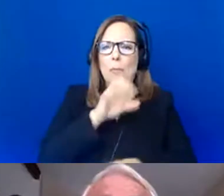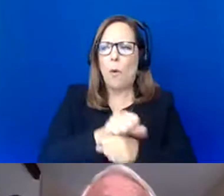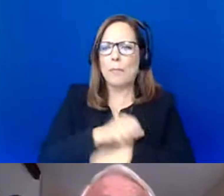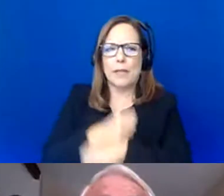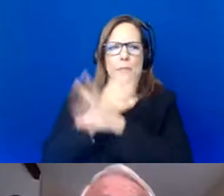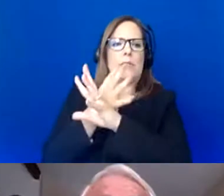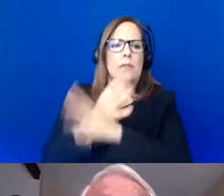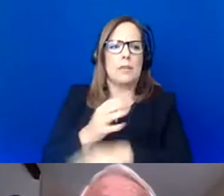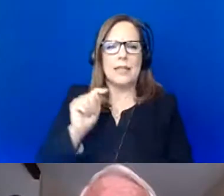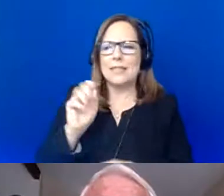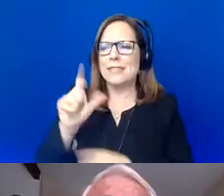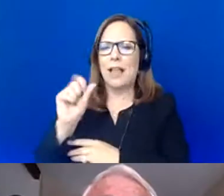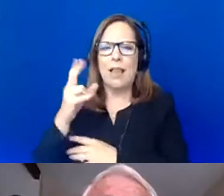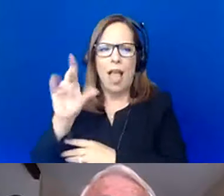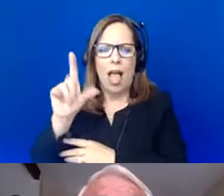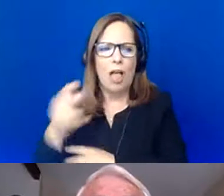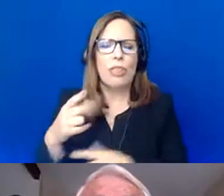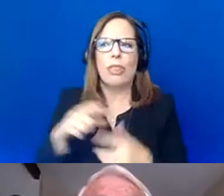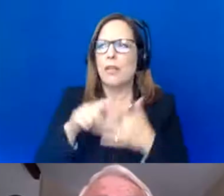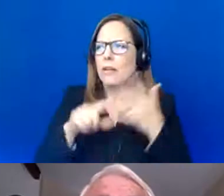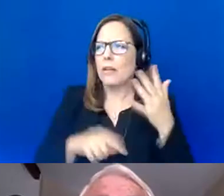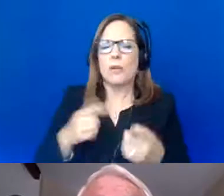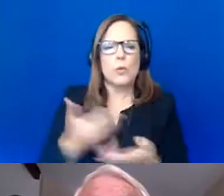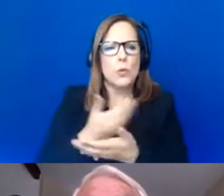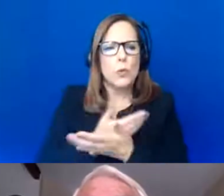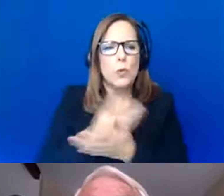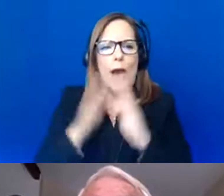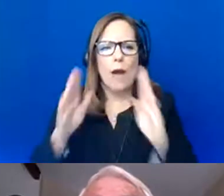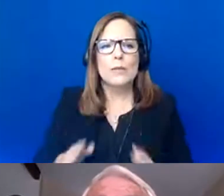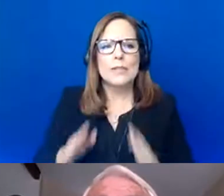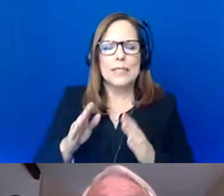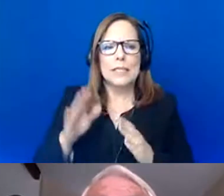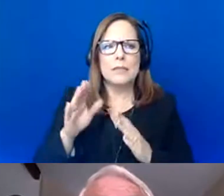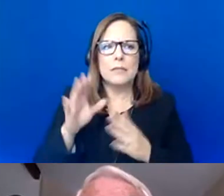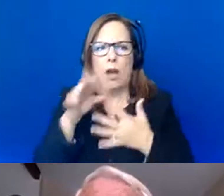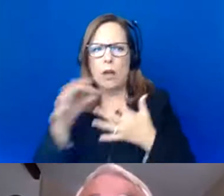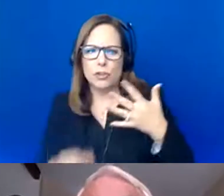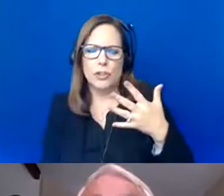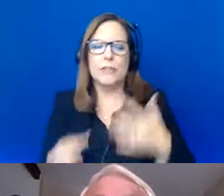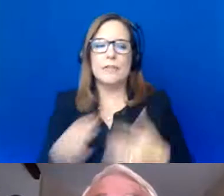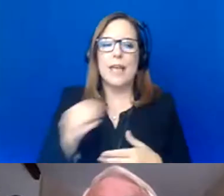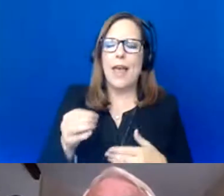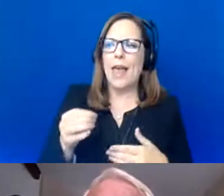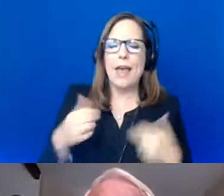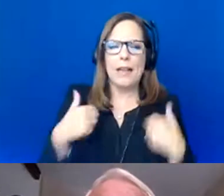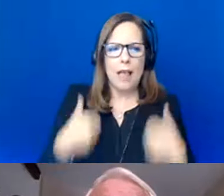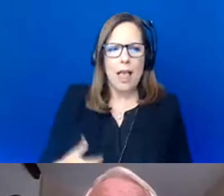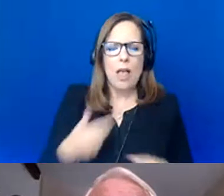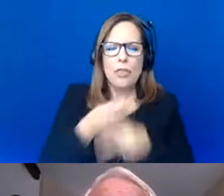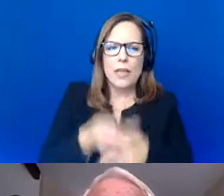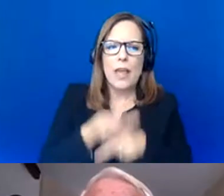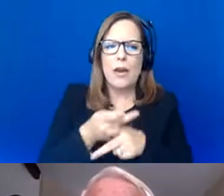delivery, new housing alternatives, and healthcare without long-term